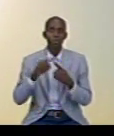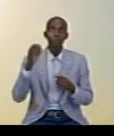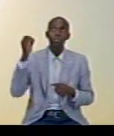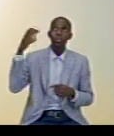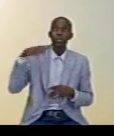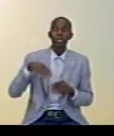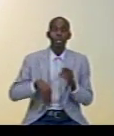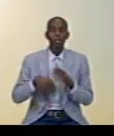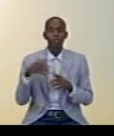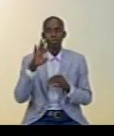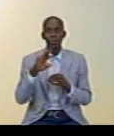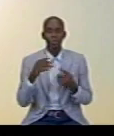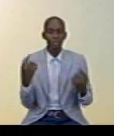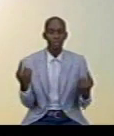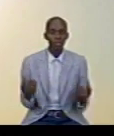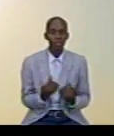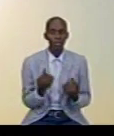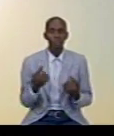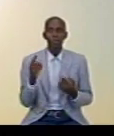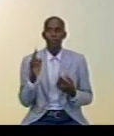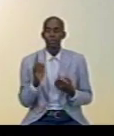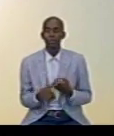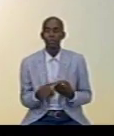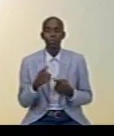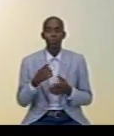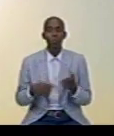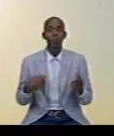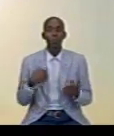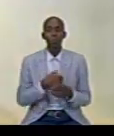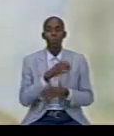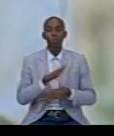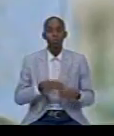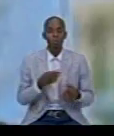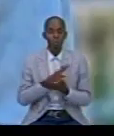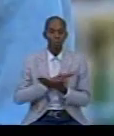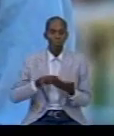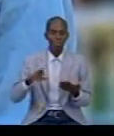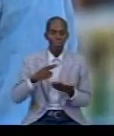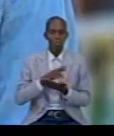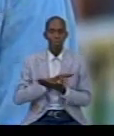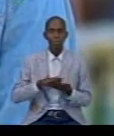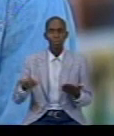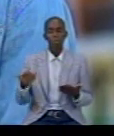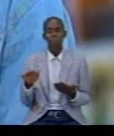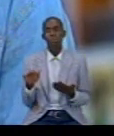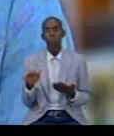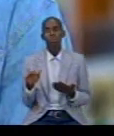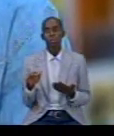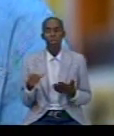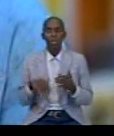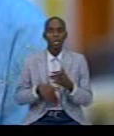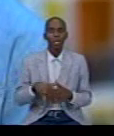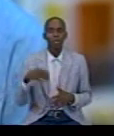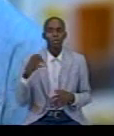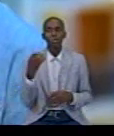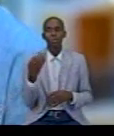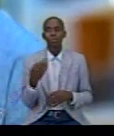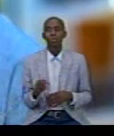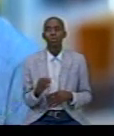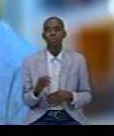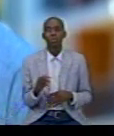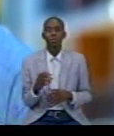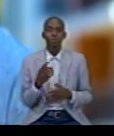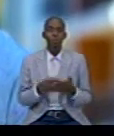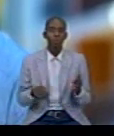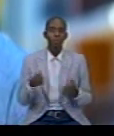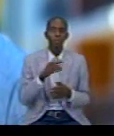their sin into what you may call holiness or righteousness or saintlyhood, out of what they